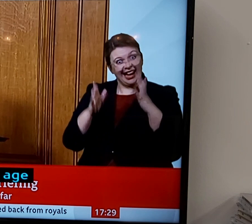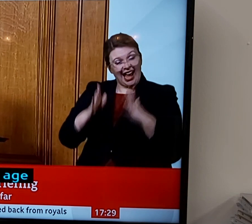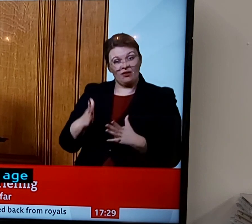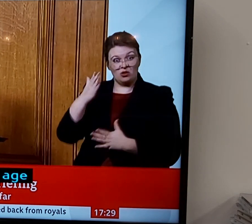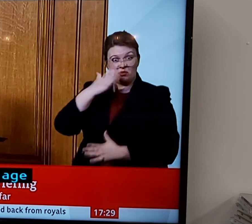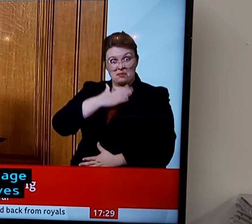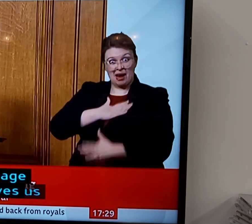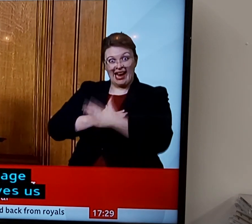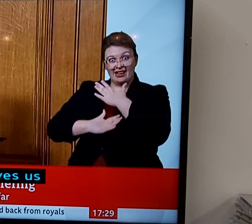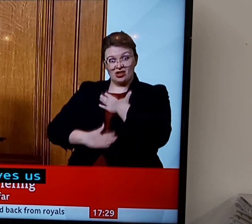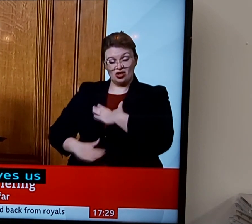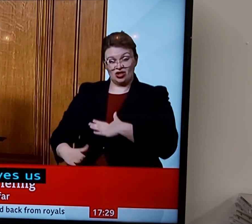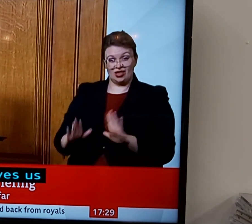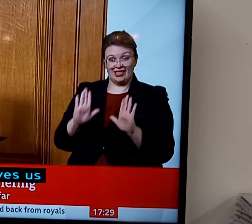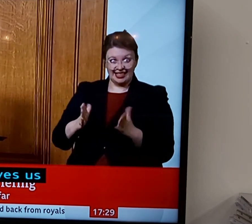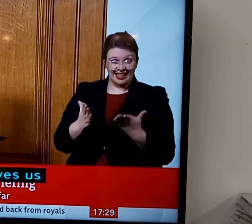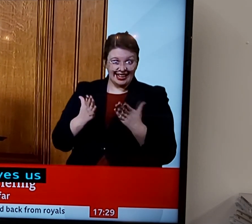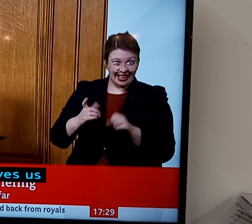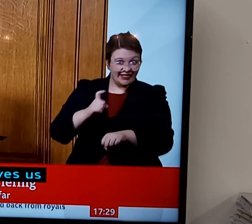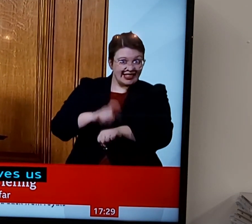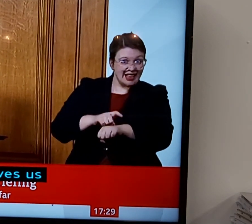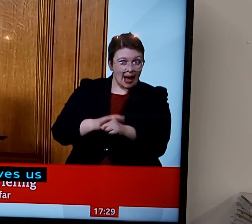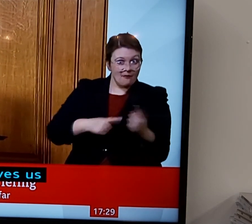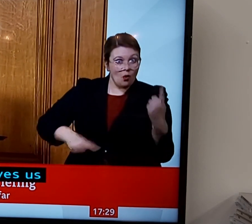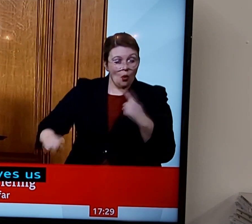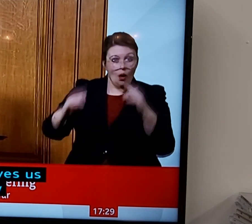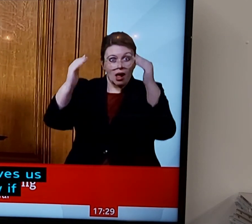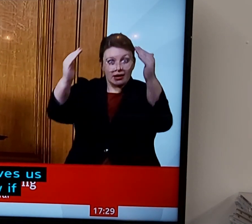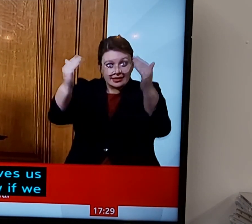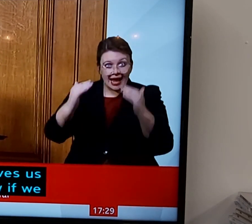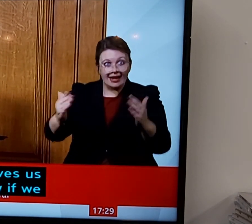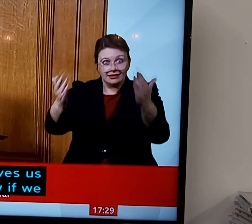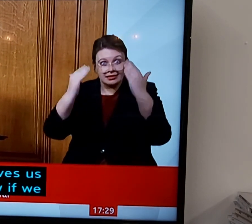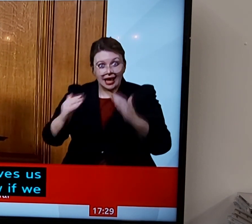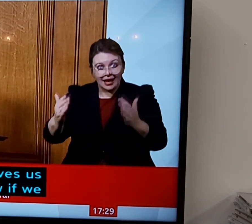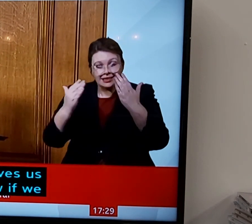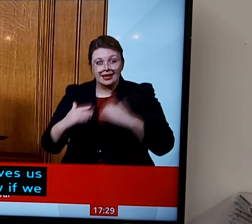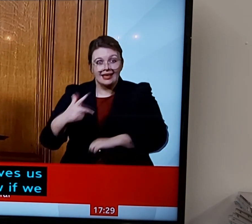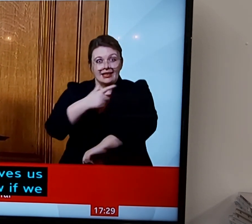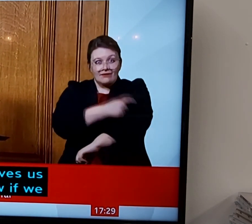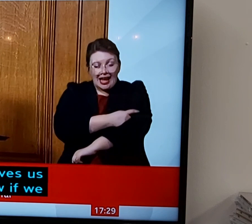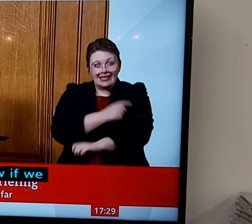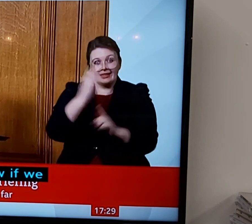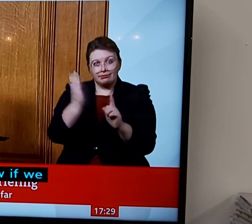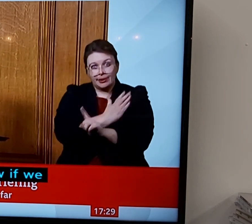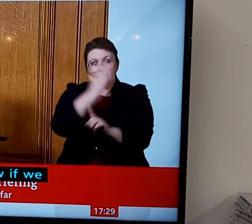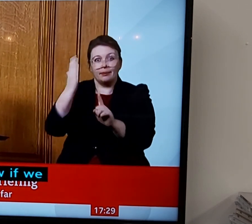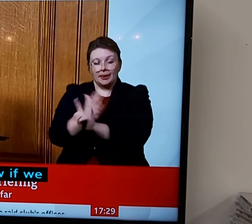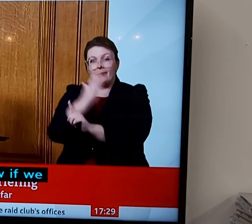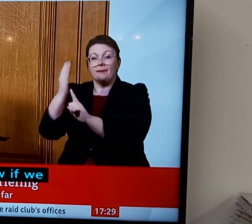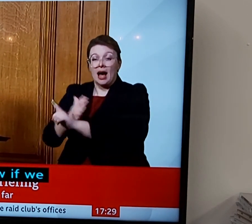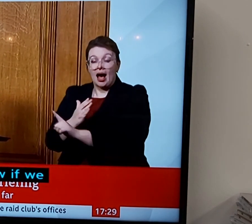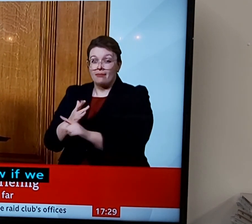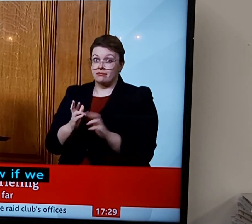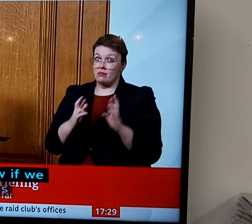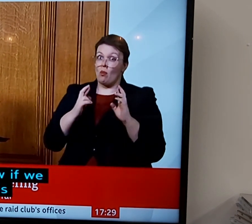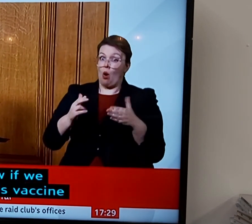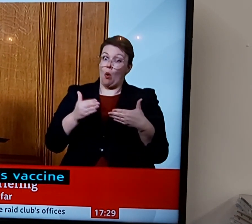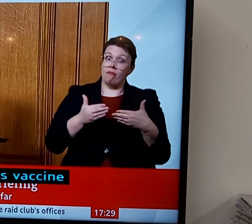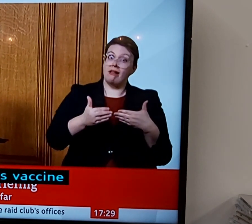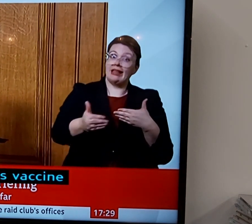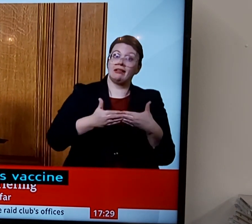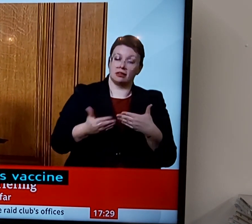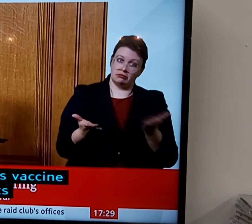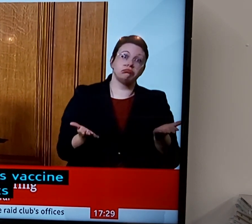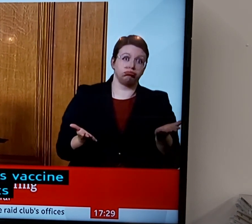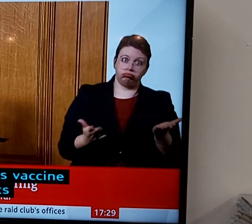and we give this vaccine programme time to have its full effect, it is going to hopefully take us into